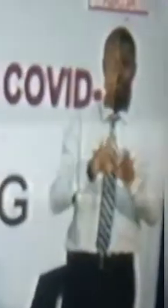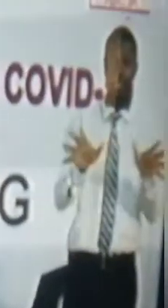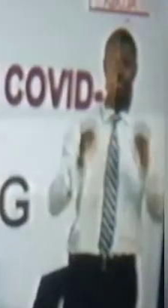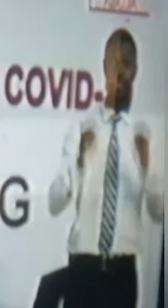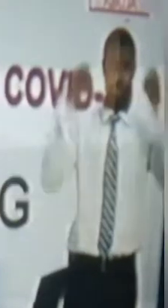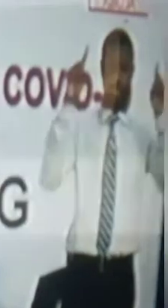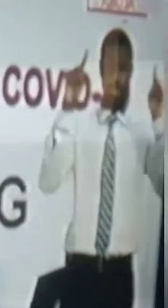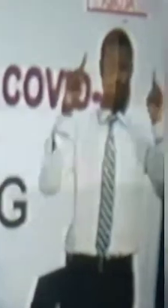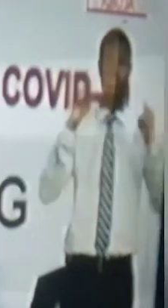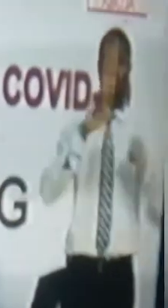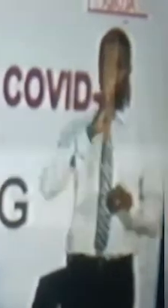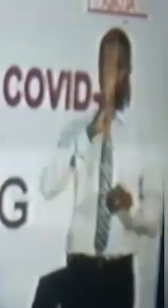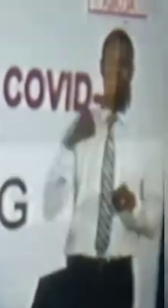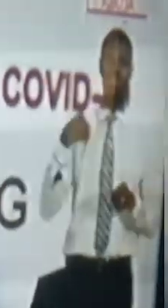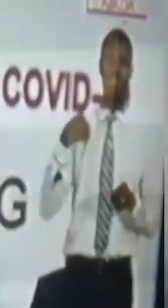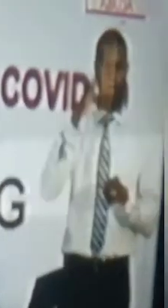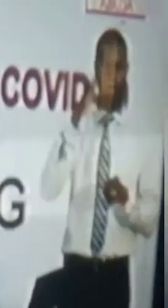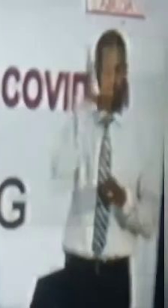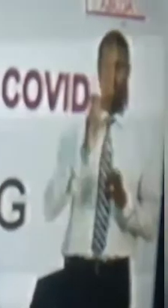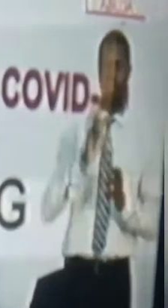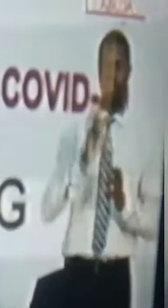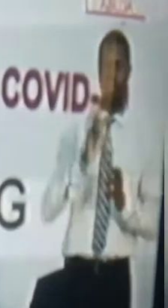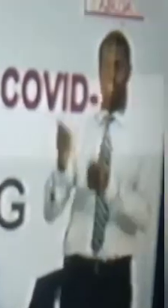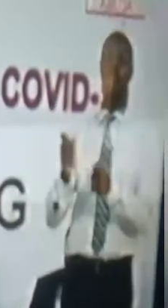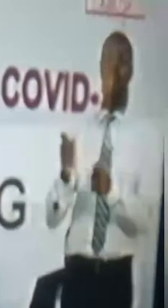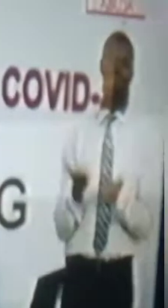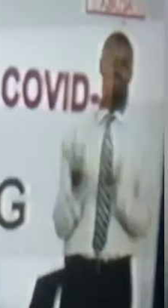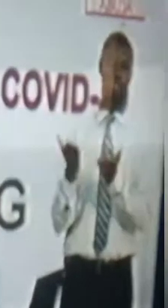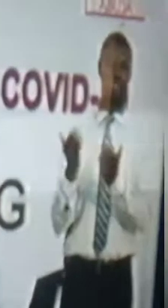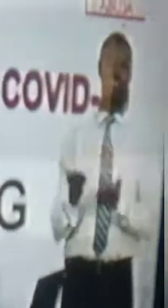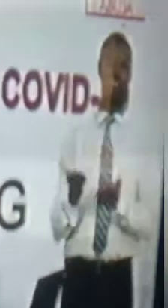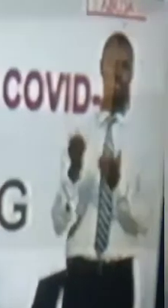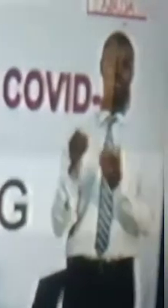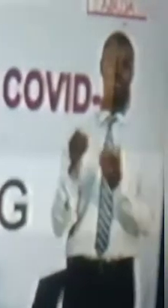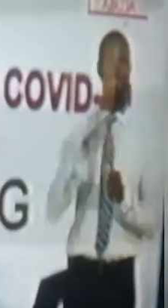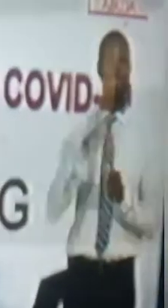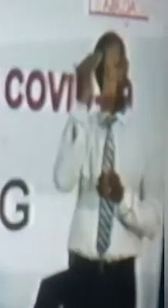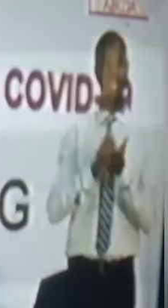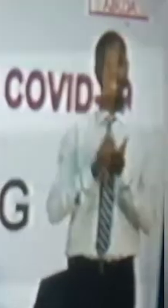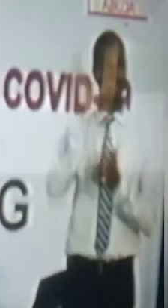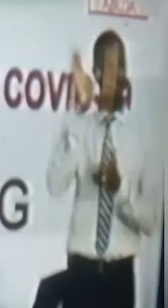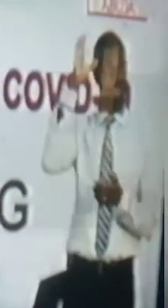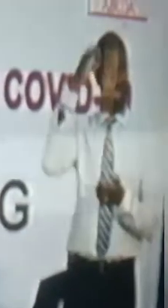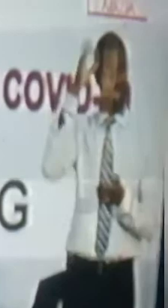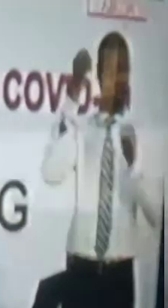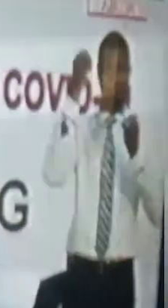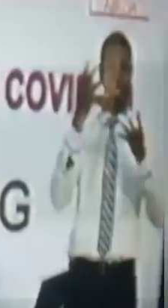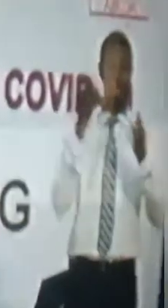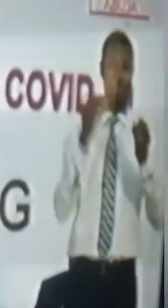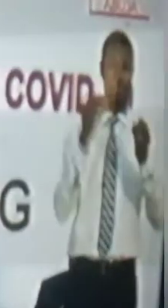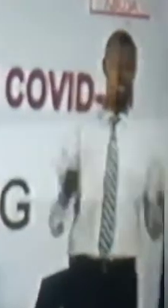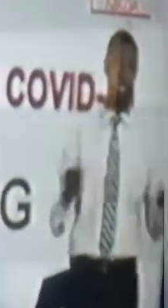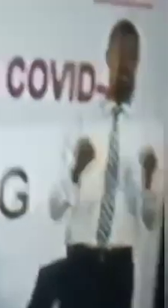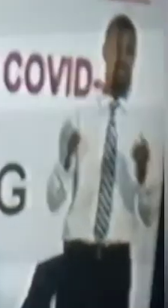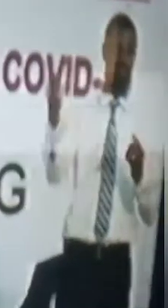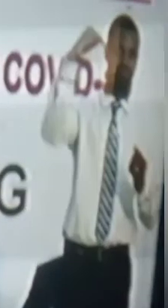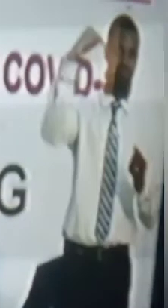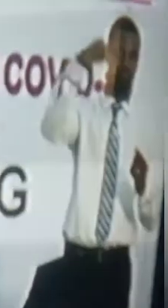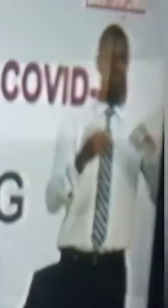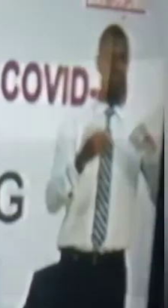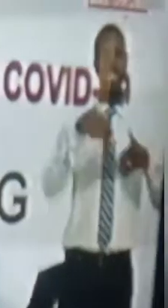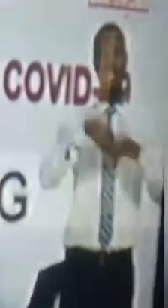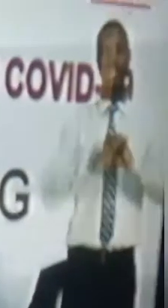matter of fact, most of the transmissions that are very worrisome to China now are those that are being imported into China. They